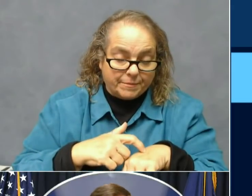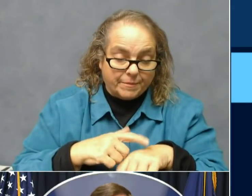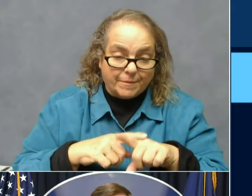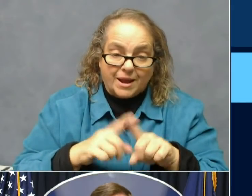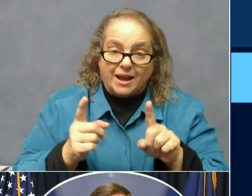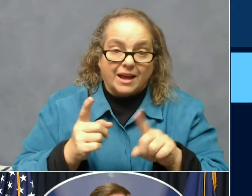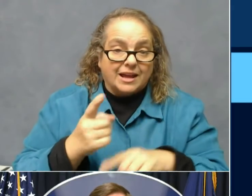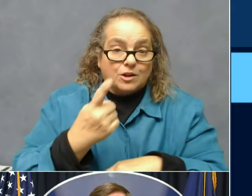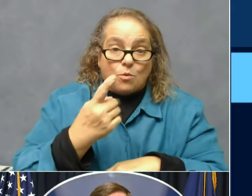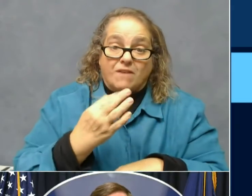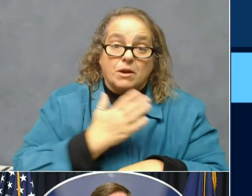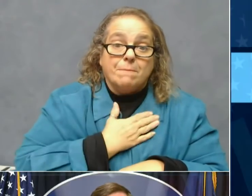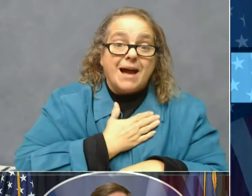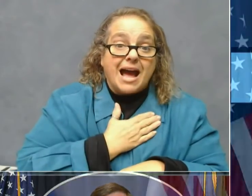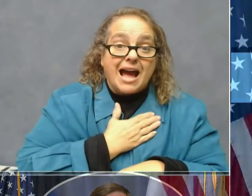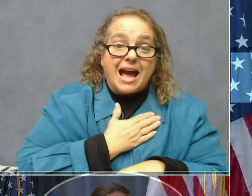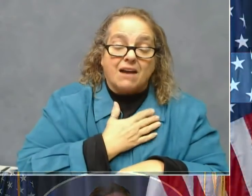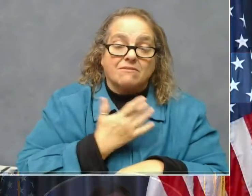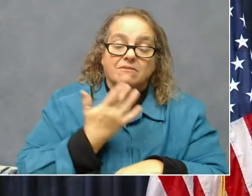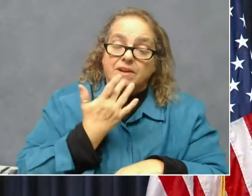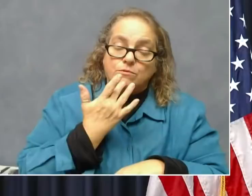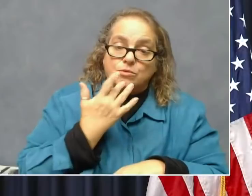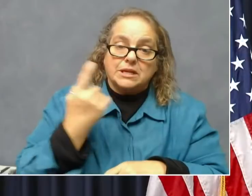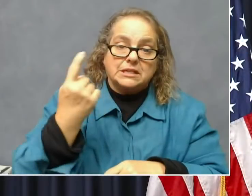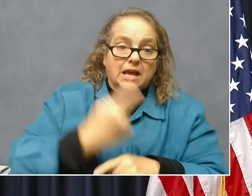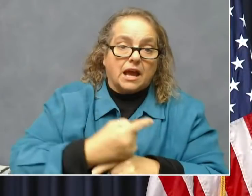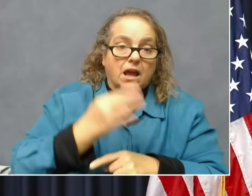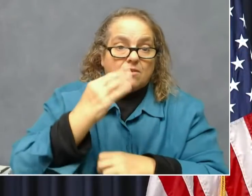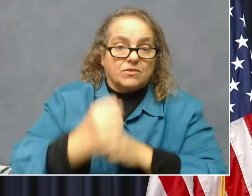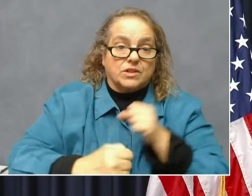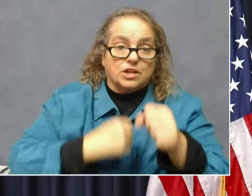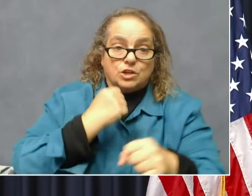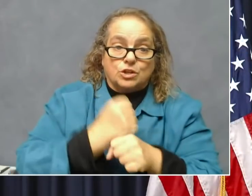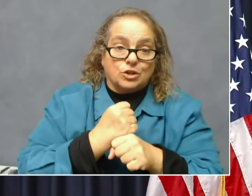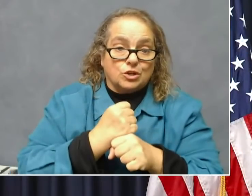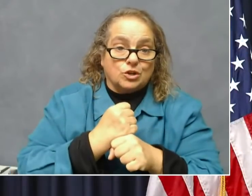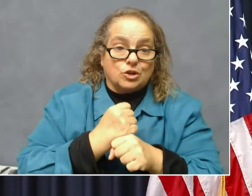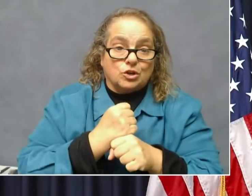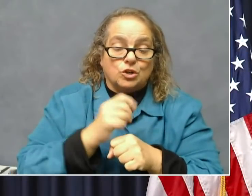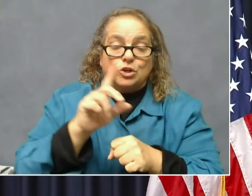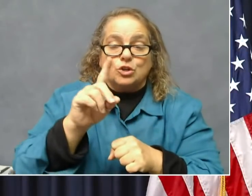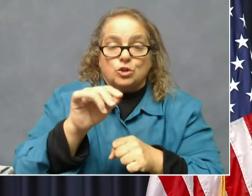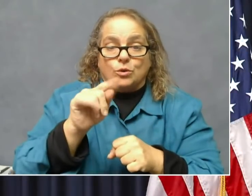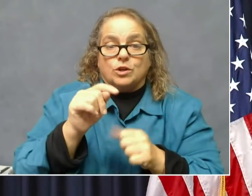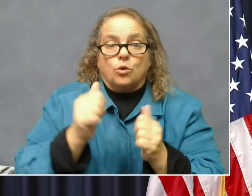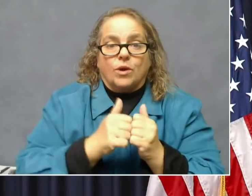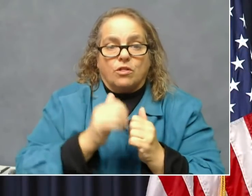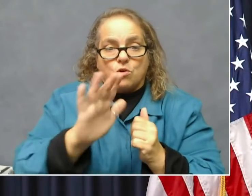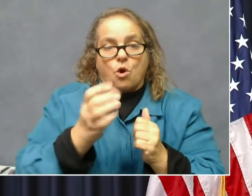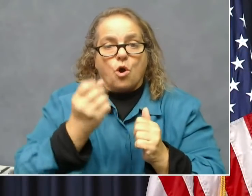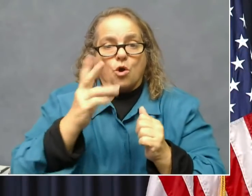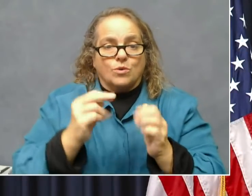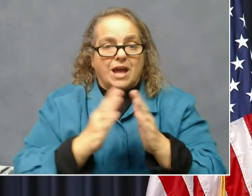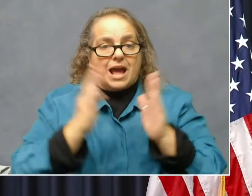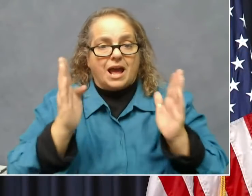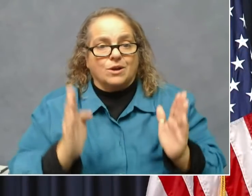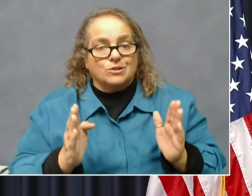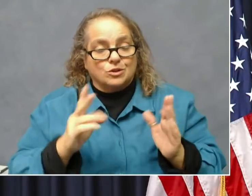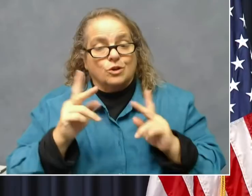if not my favorite day of the year, do it with your immediate household. Do it with those that you